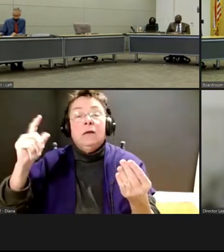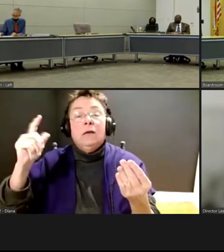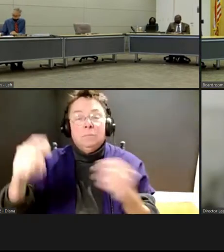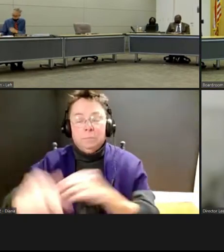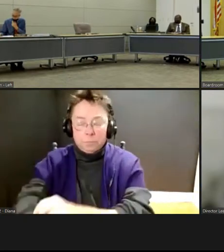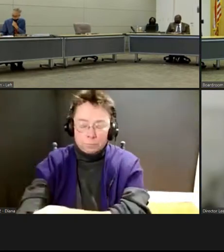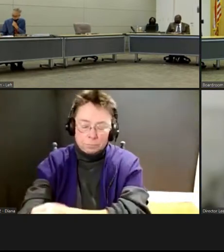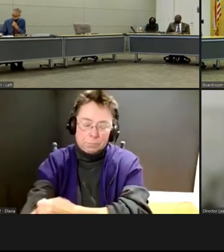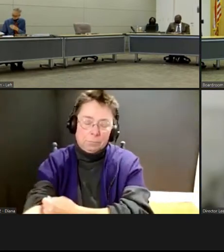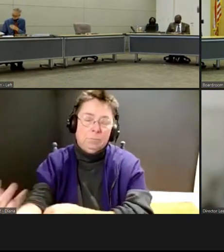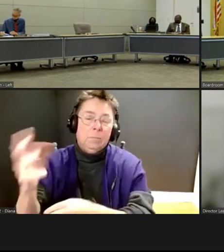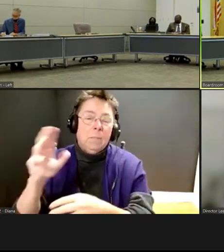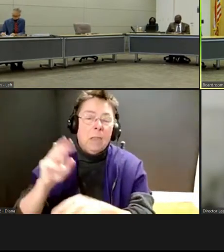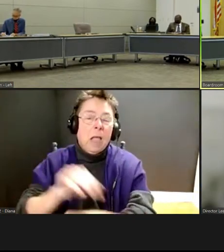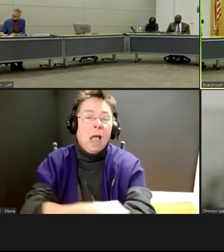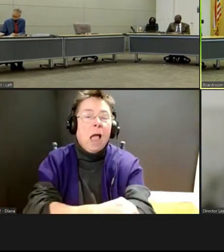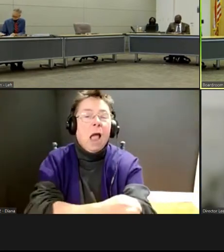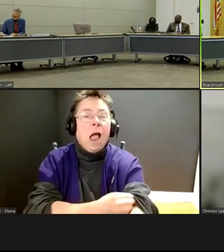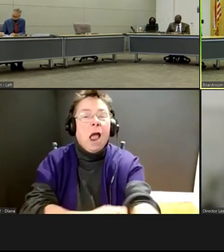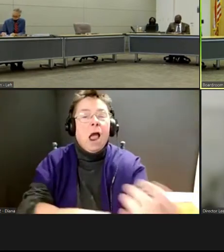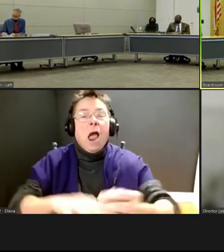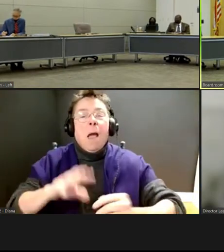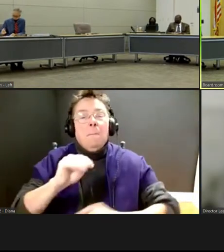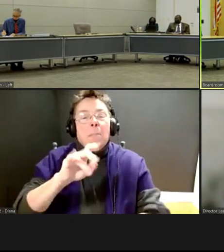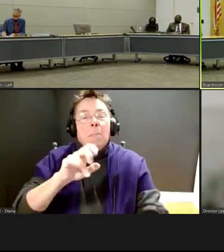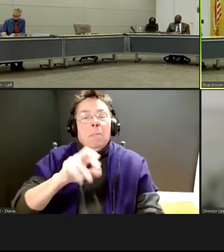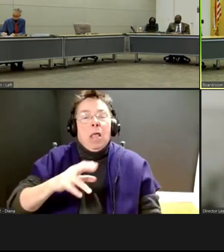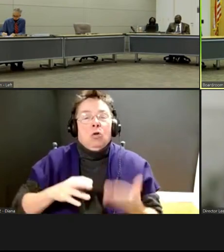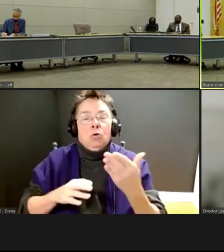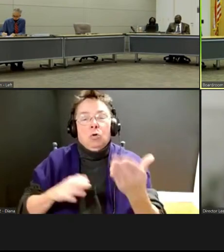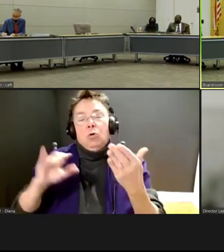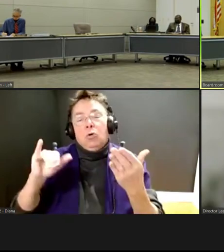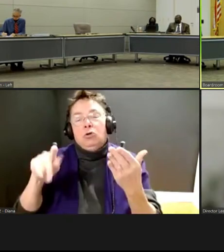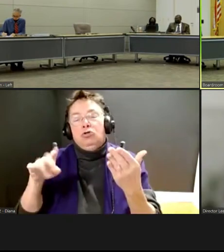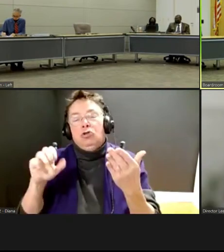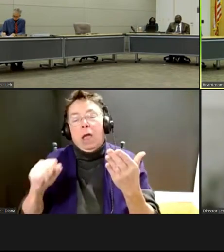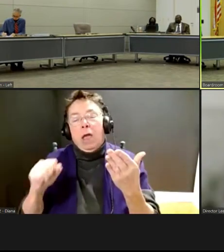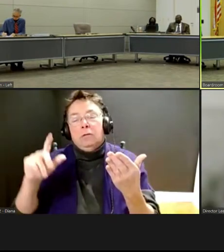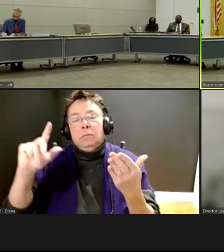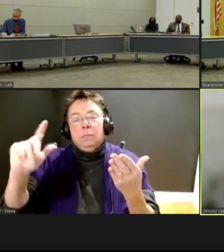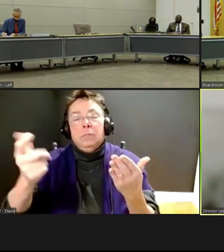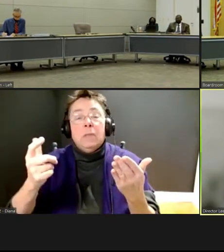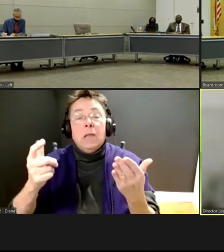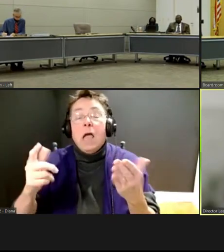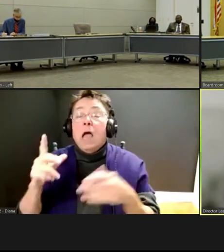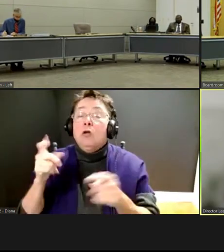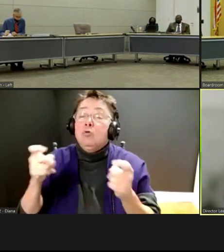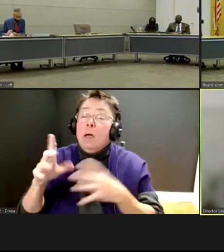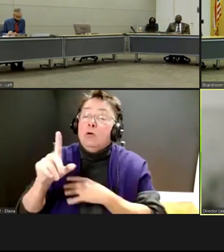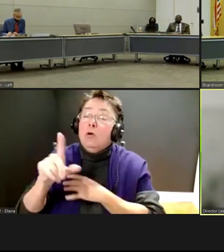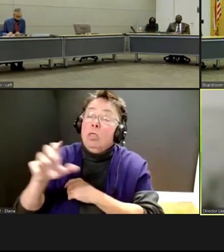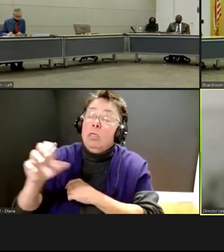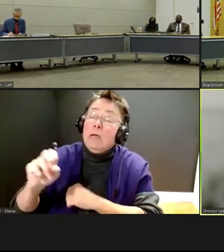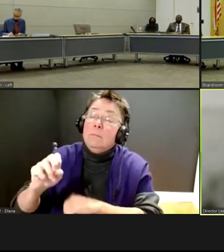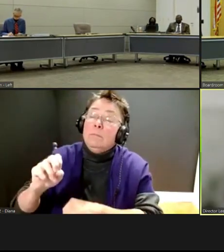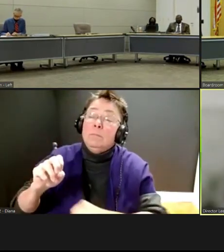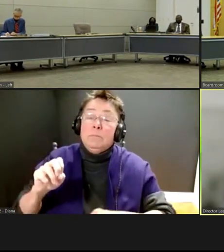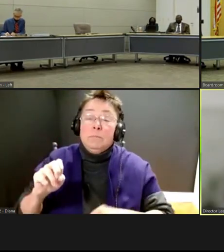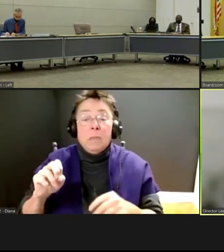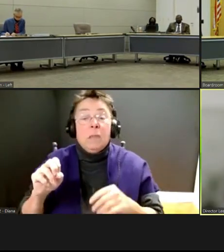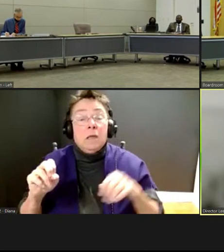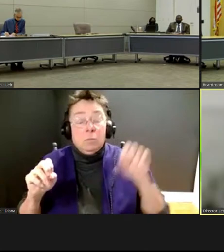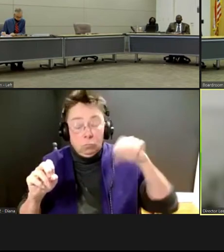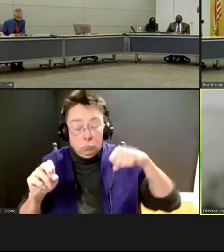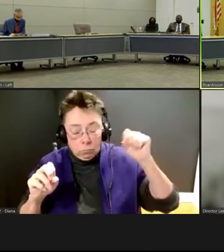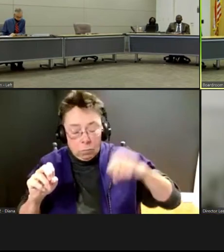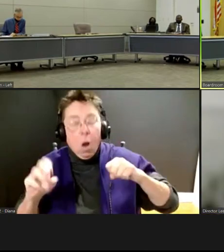Second. By Director Miller, excuse me, seconded by Director Jakes. Director Lee? Yes. Director Ortiz?